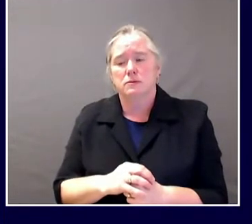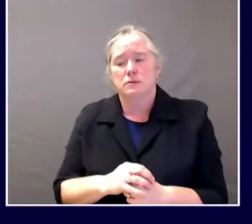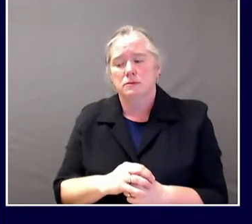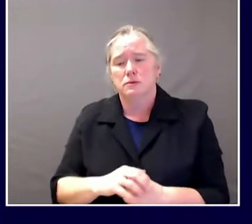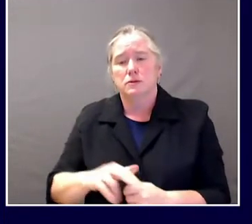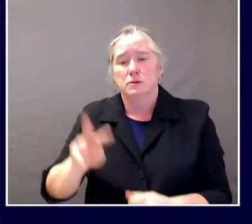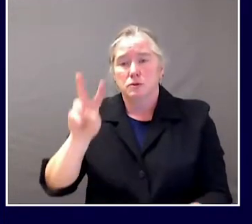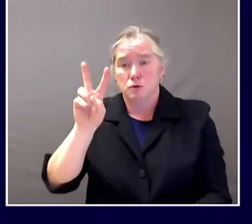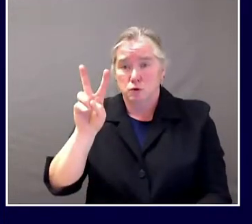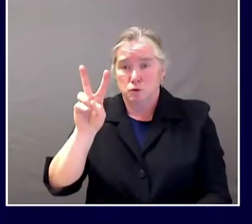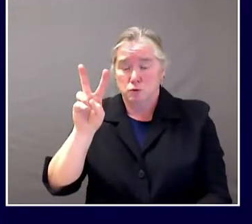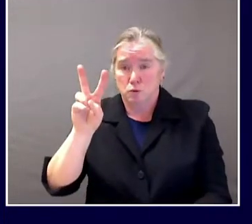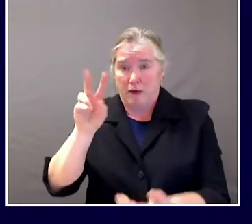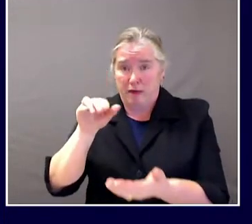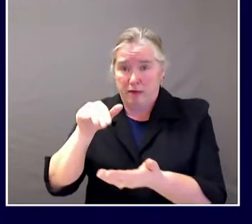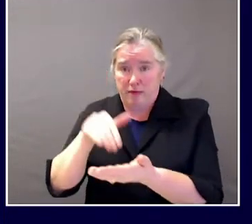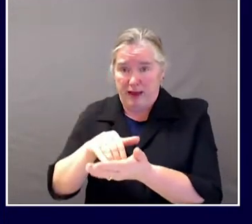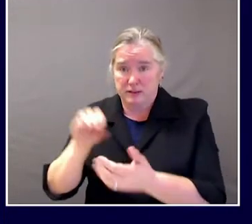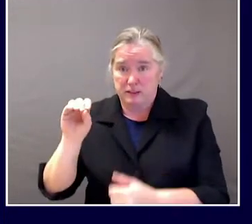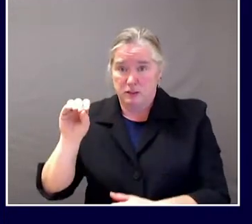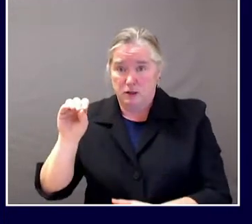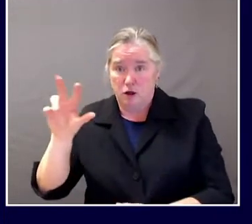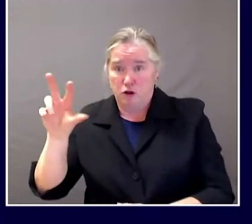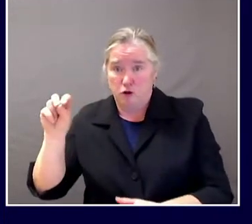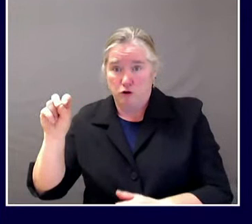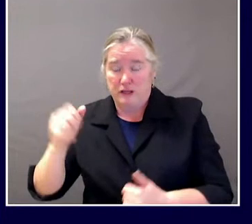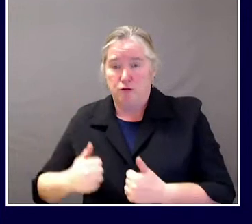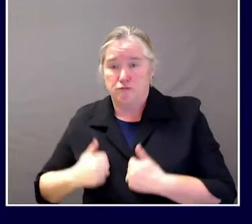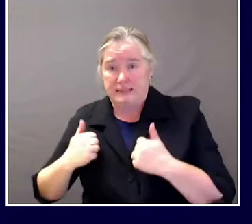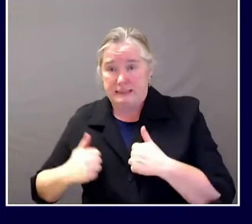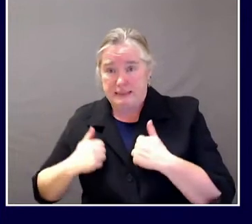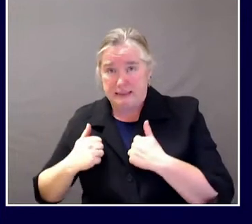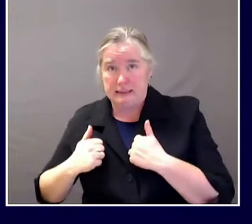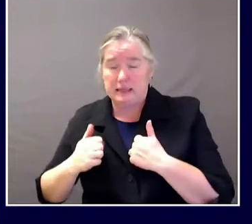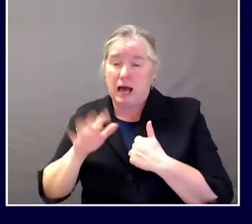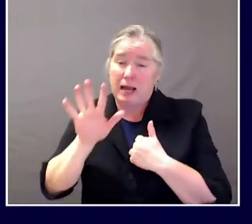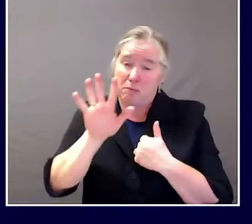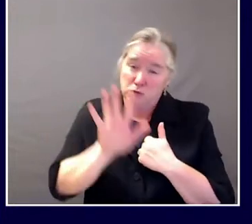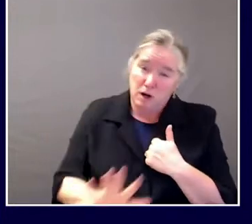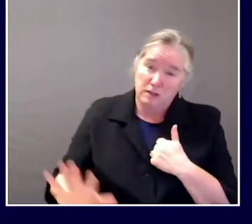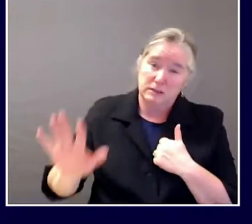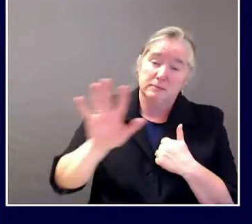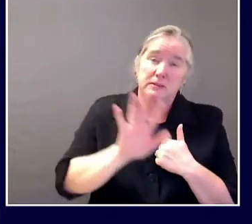2,030 are among residents, and approximately